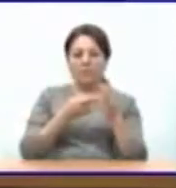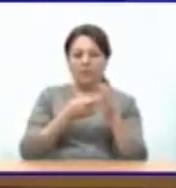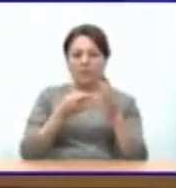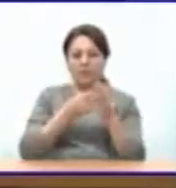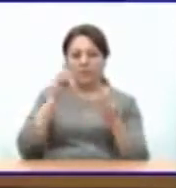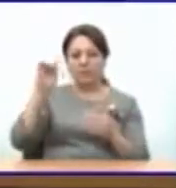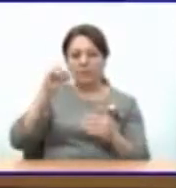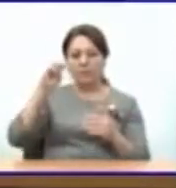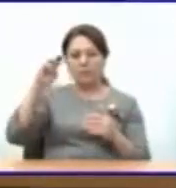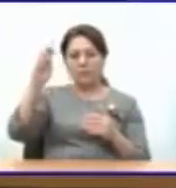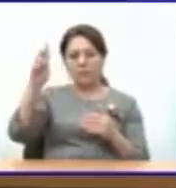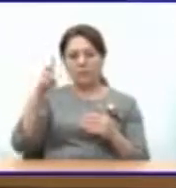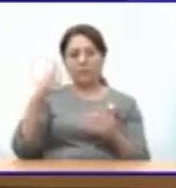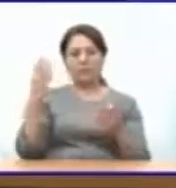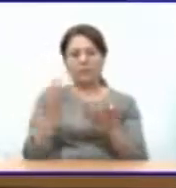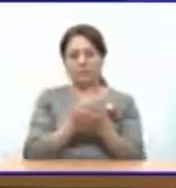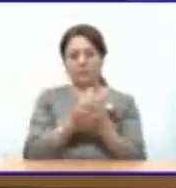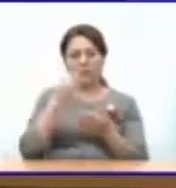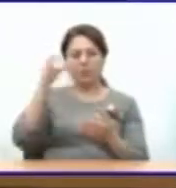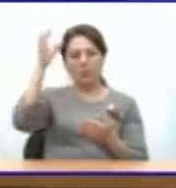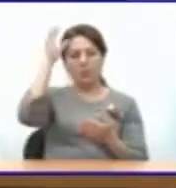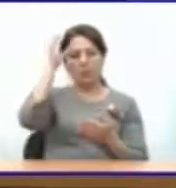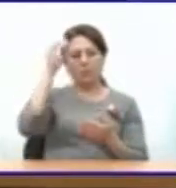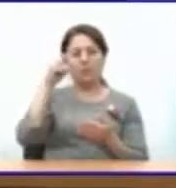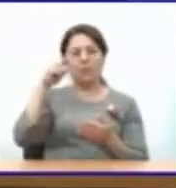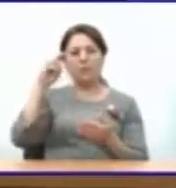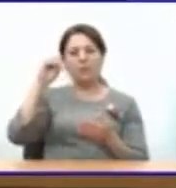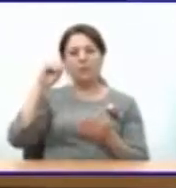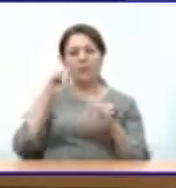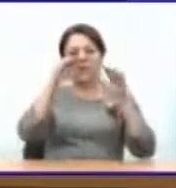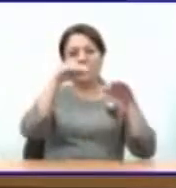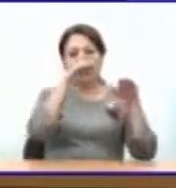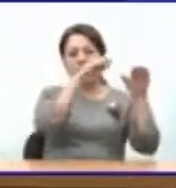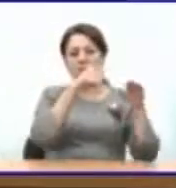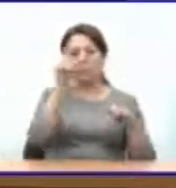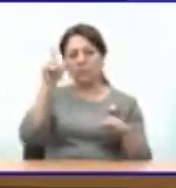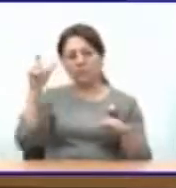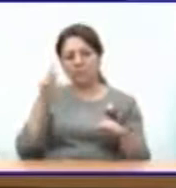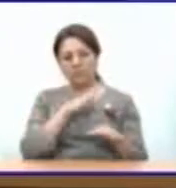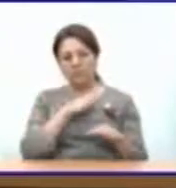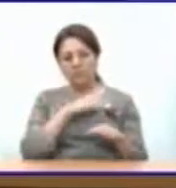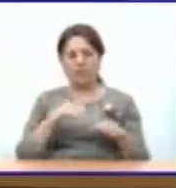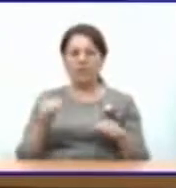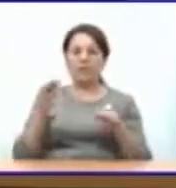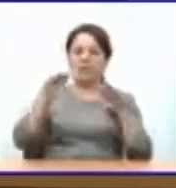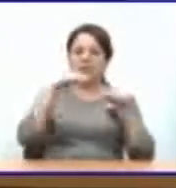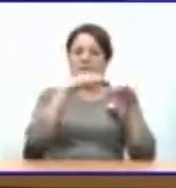dengizchilar bo'lgan. Shuning uchun ham siz tarixda bilgan juda ko'p dengiz sayohatlarida bu